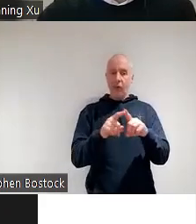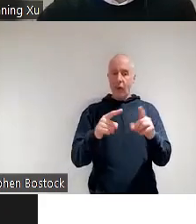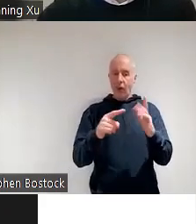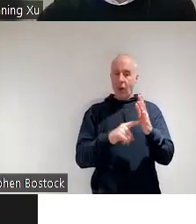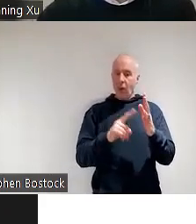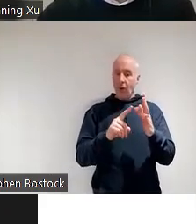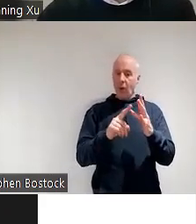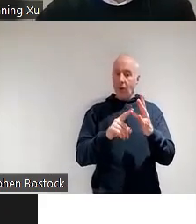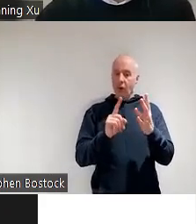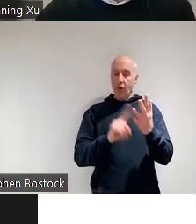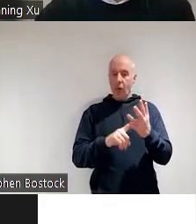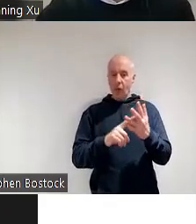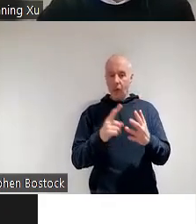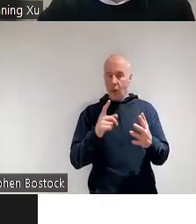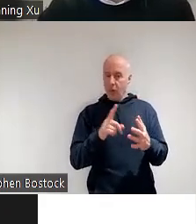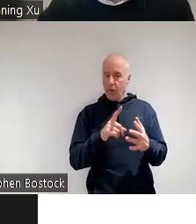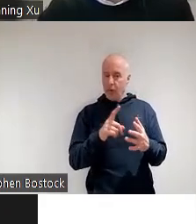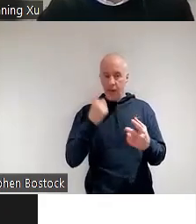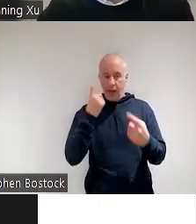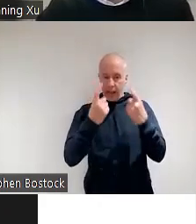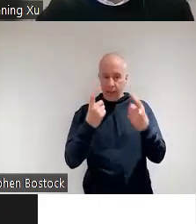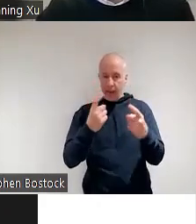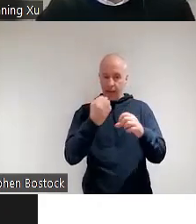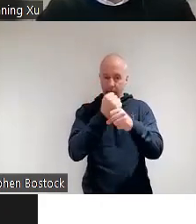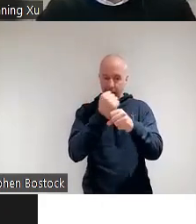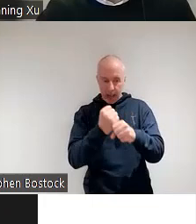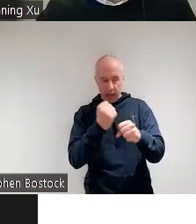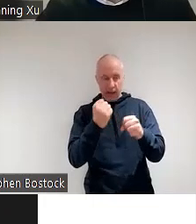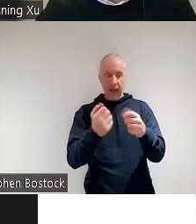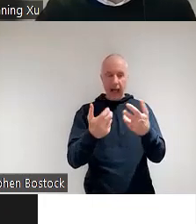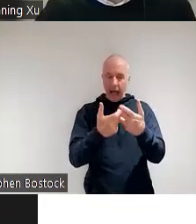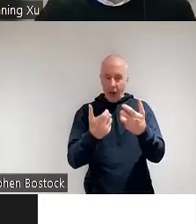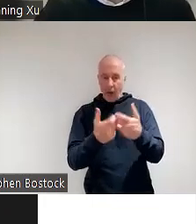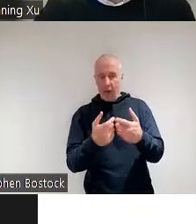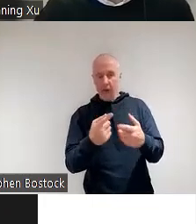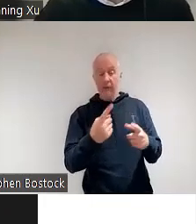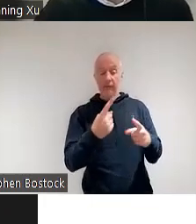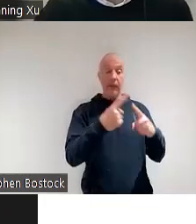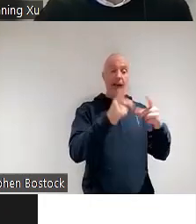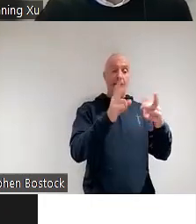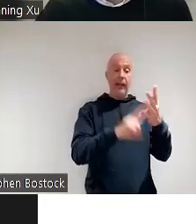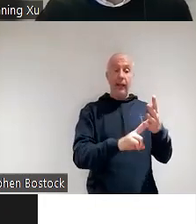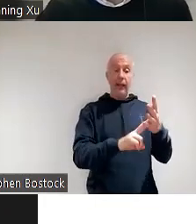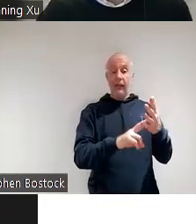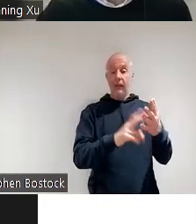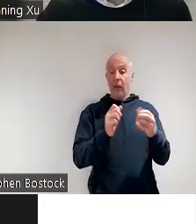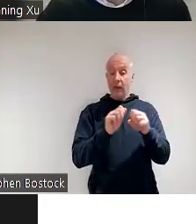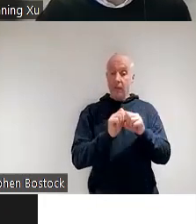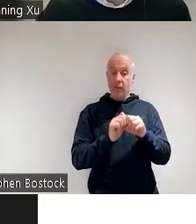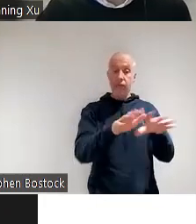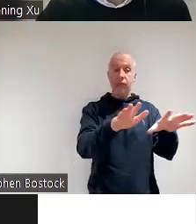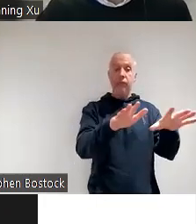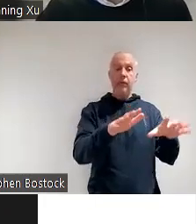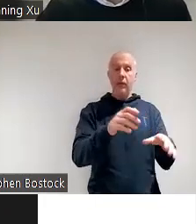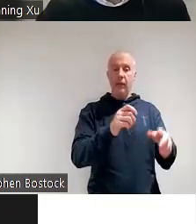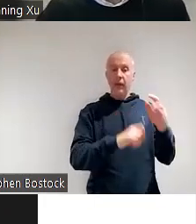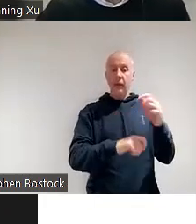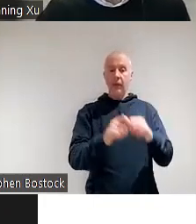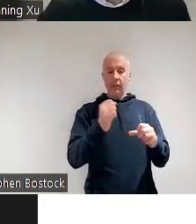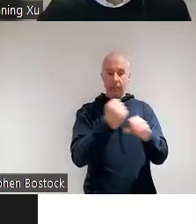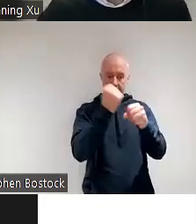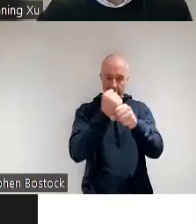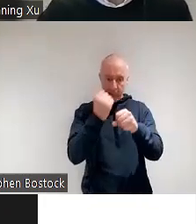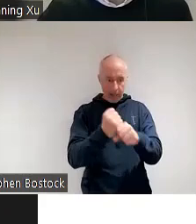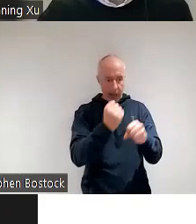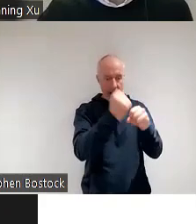into this stage, you have to consider, especially for the EV charging product, once it is released, it will get into a very high volume. So when you get